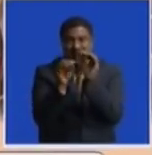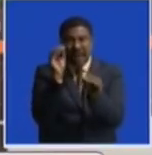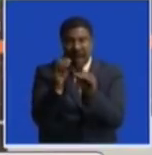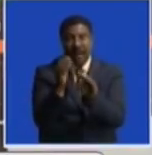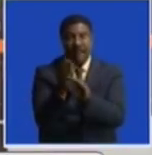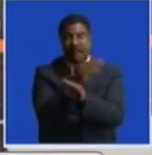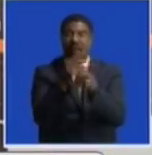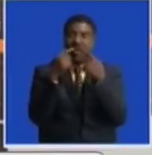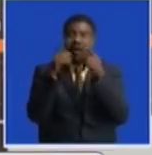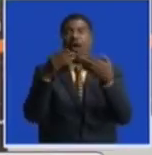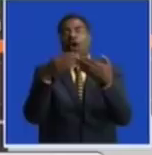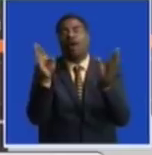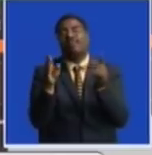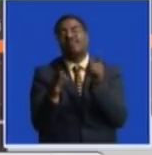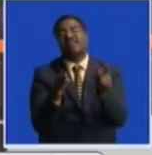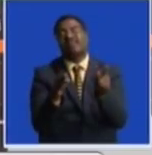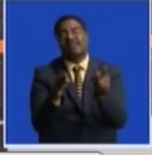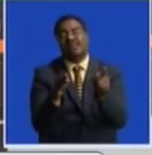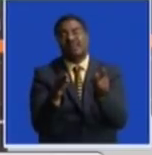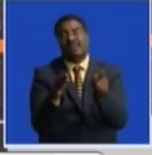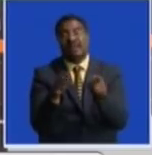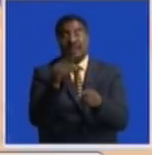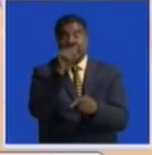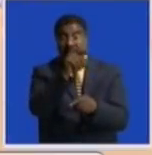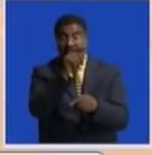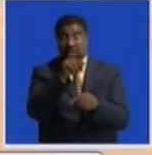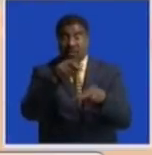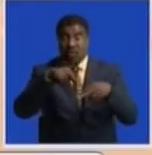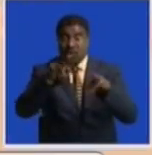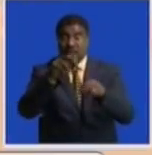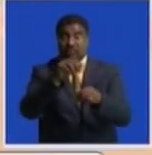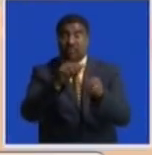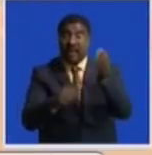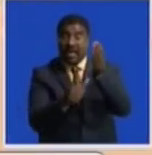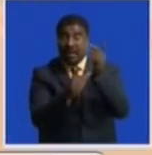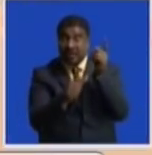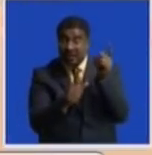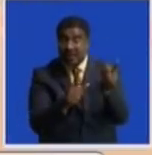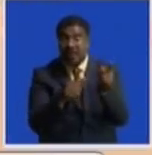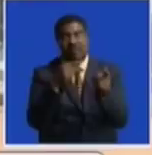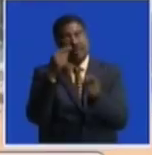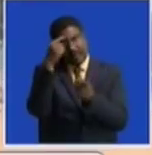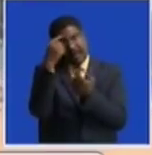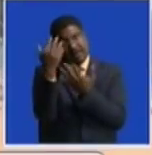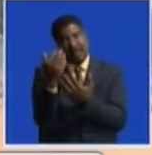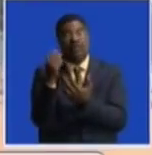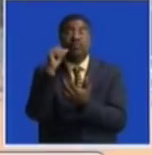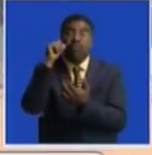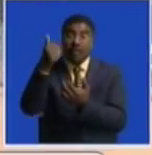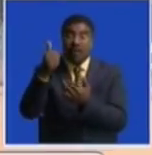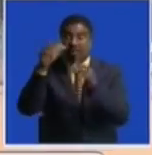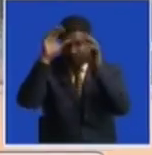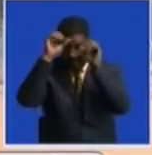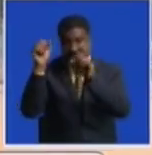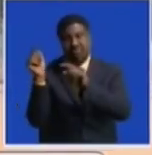For the National Road Fund Agency, the opening of the toll plaza named after the late Republican President Michael Chilufya-Sata